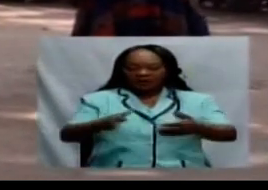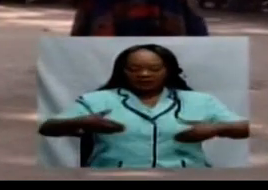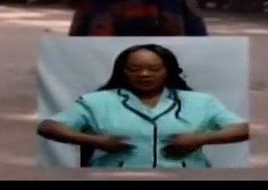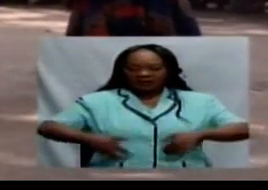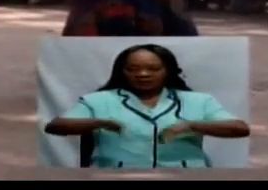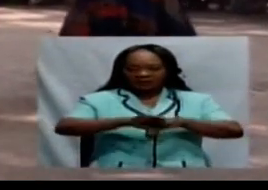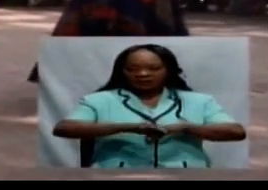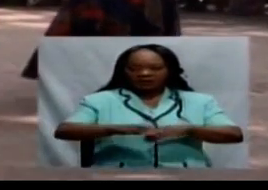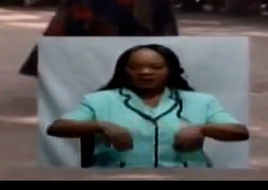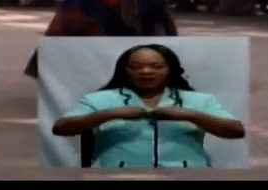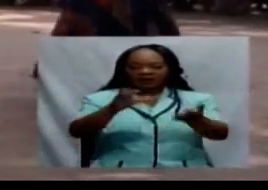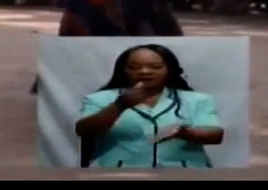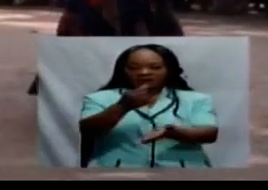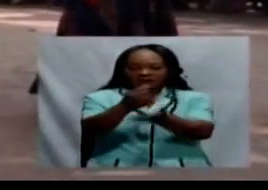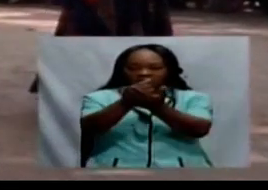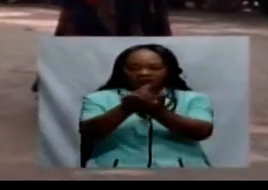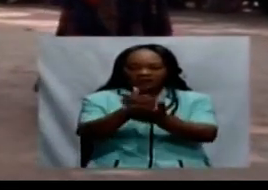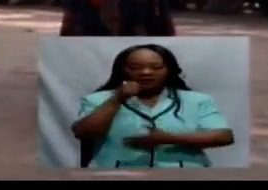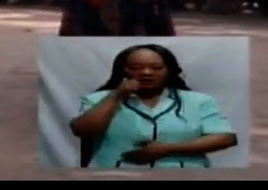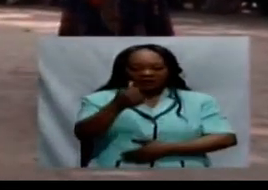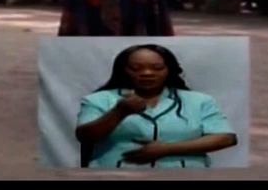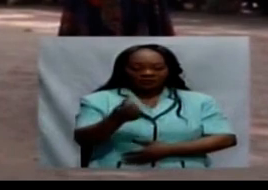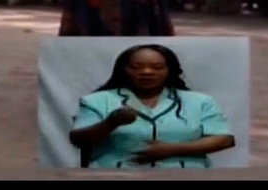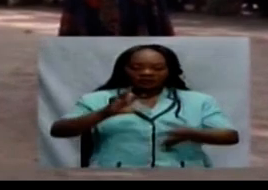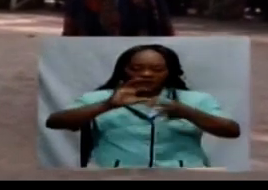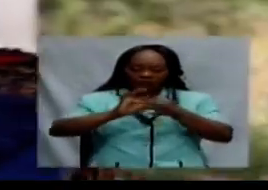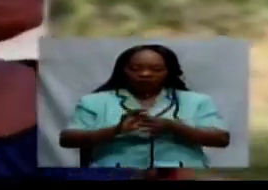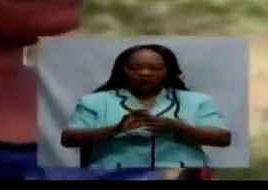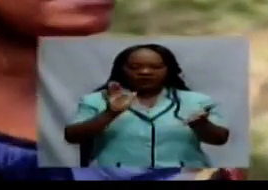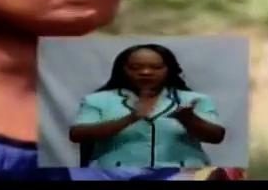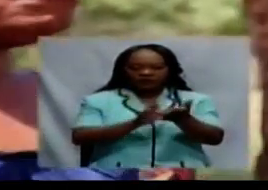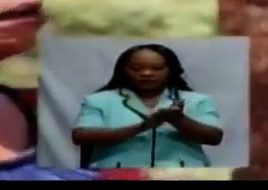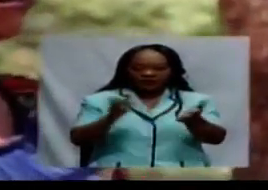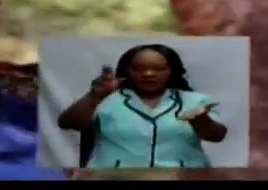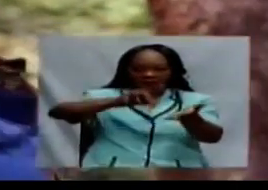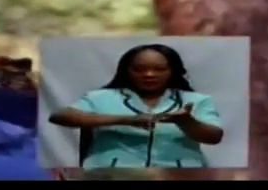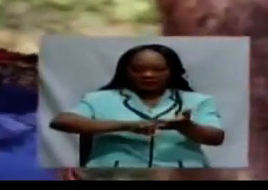also providing assistance to girls that have been reintegrated into school.